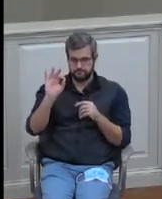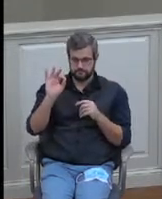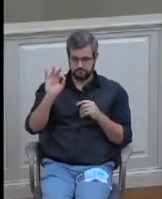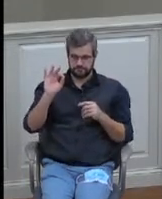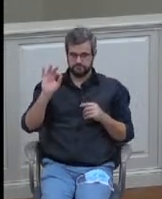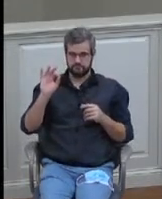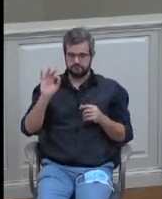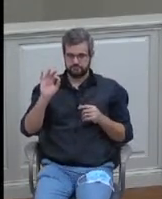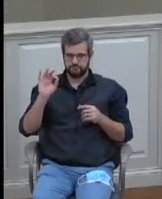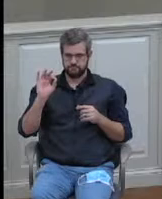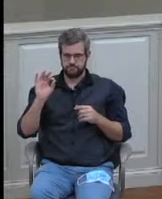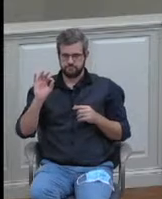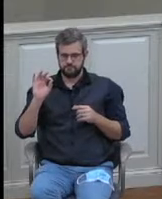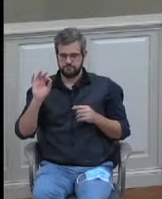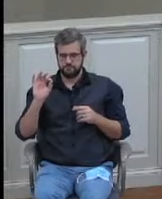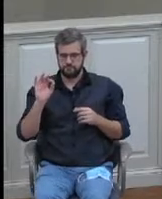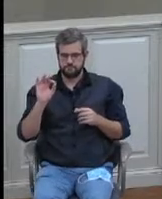the